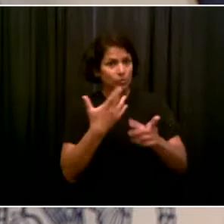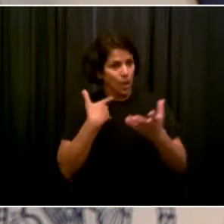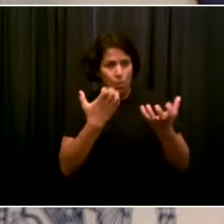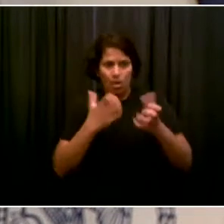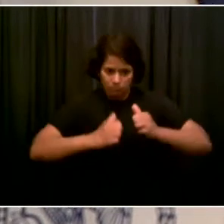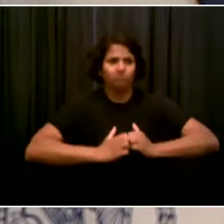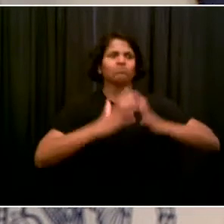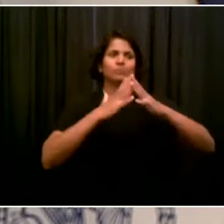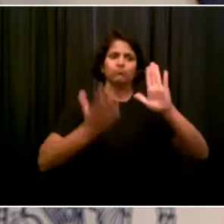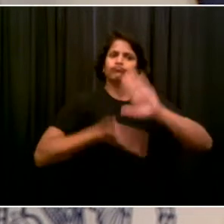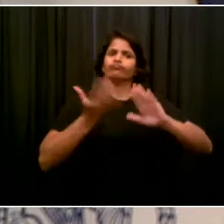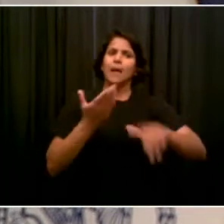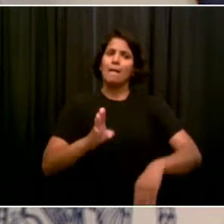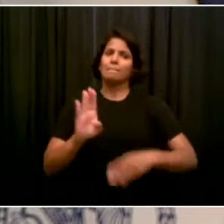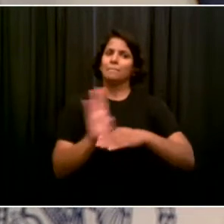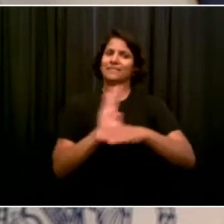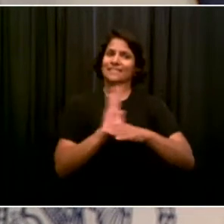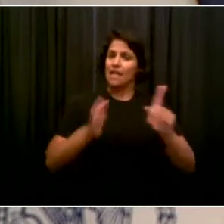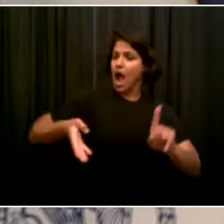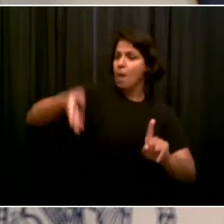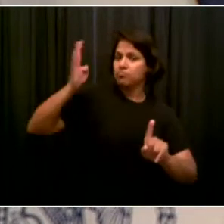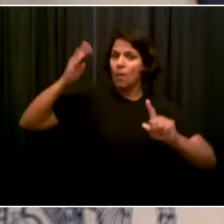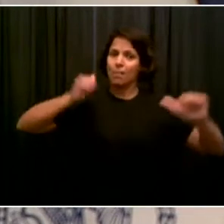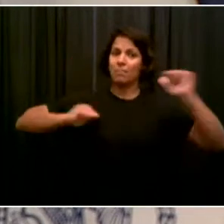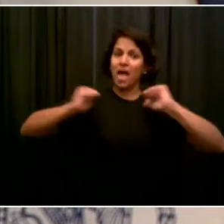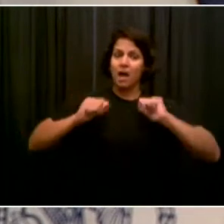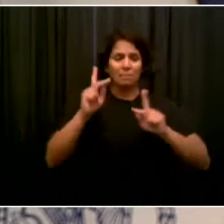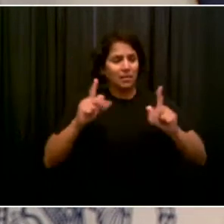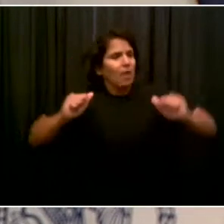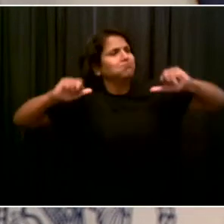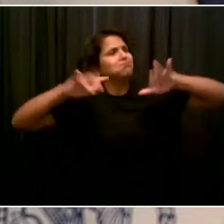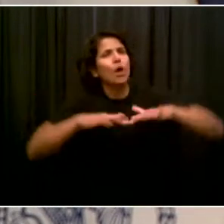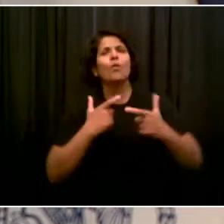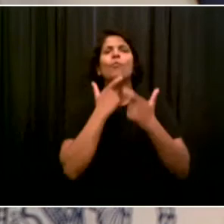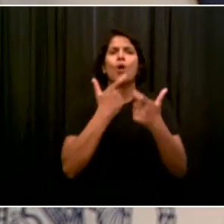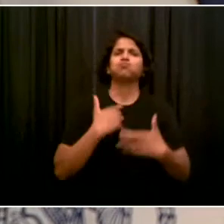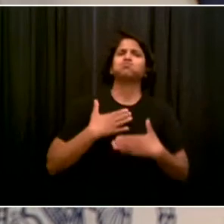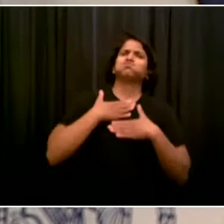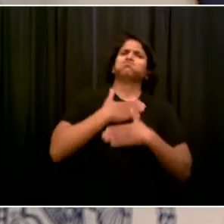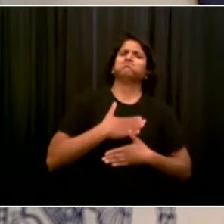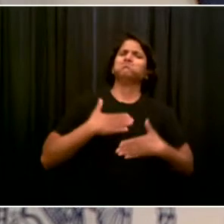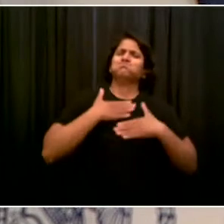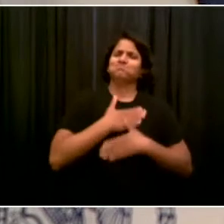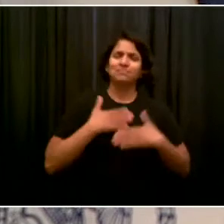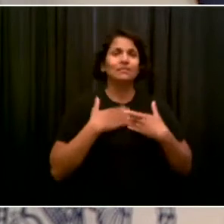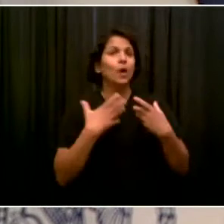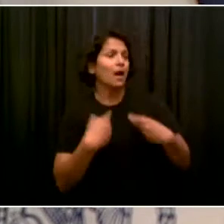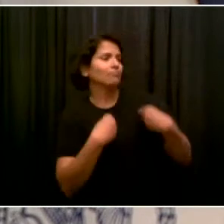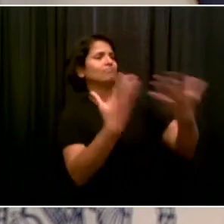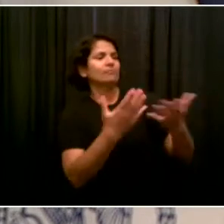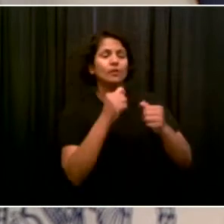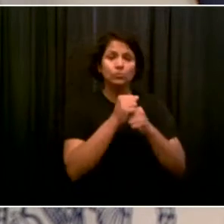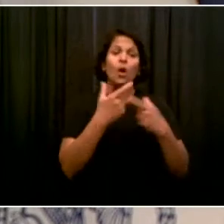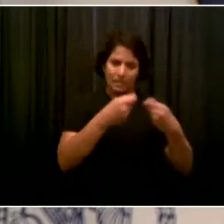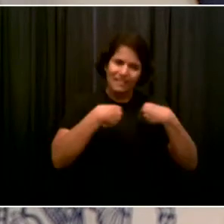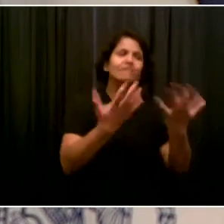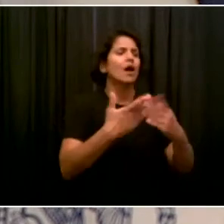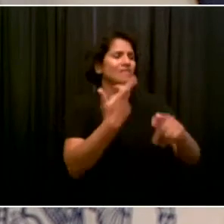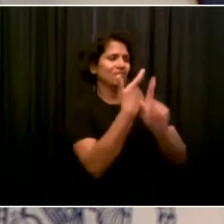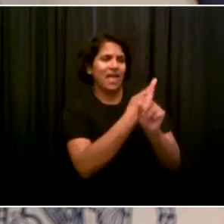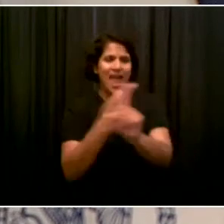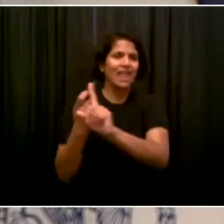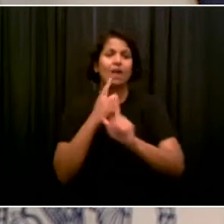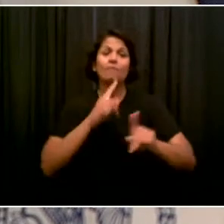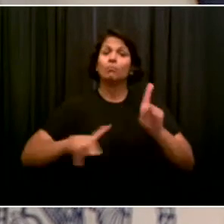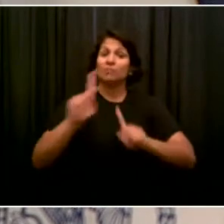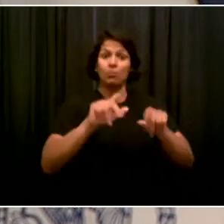questions is about kids. People have been asking, well, if they're under vaccination age, can they go to the restaurants, the movies? Of